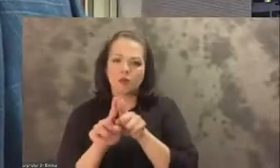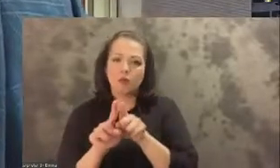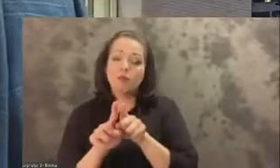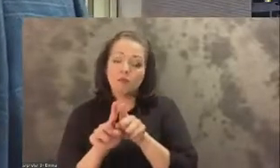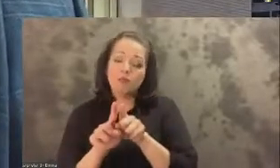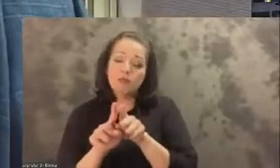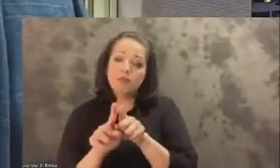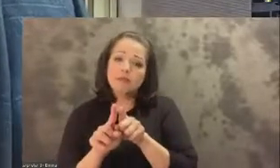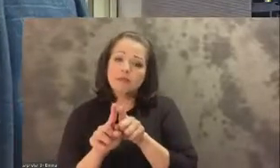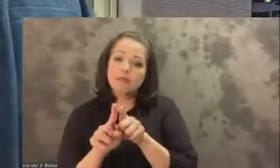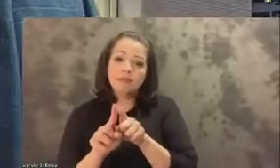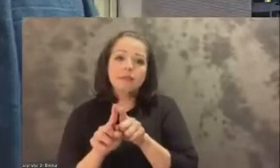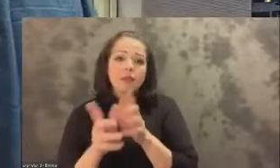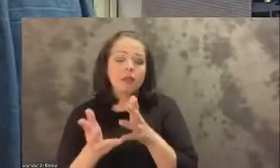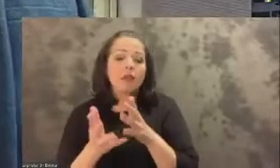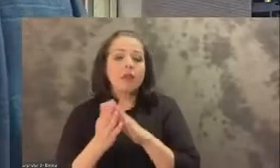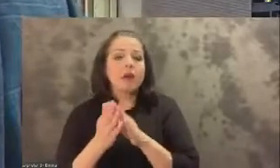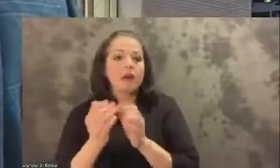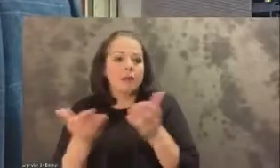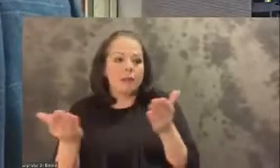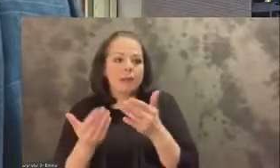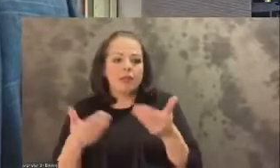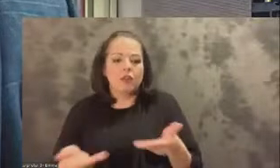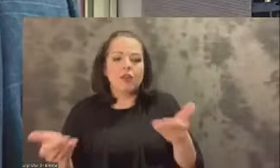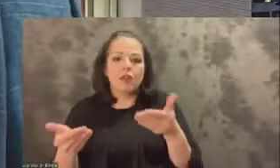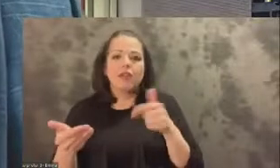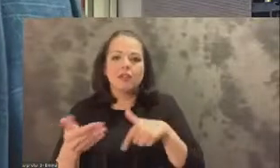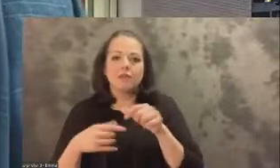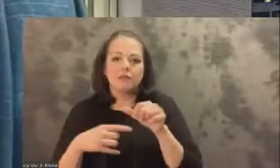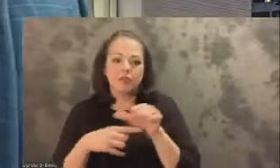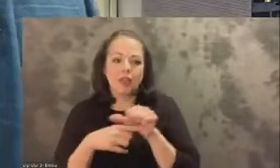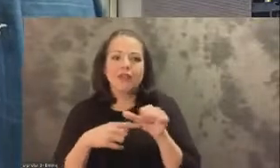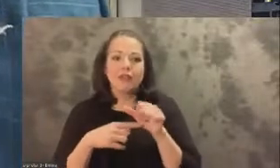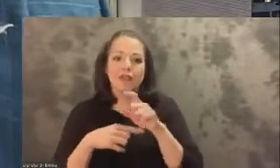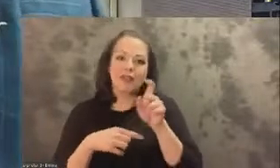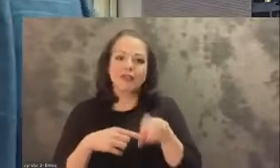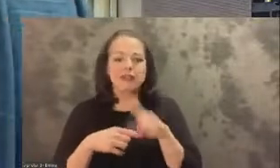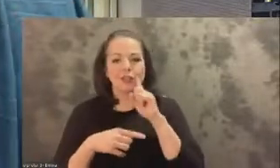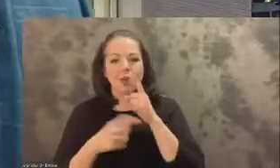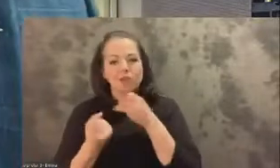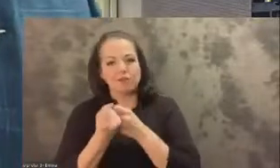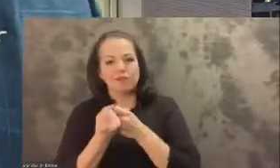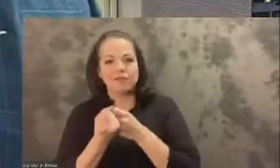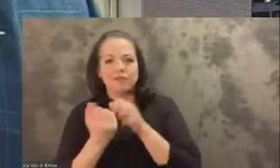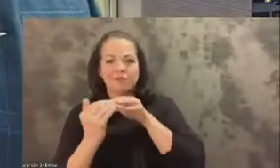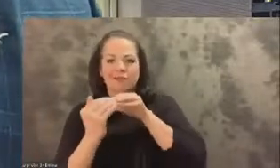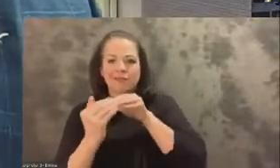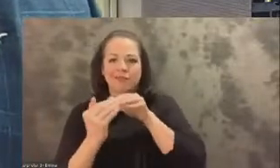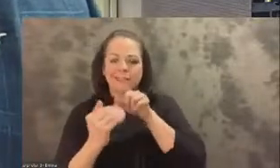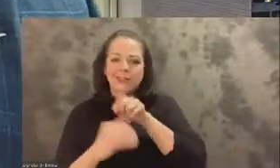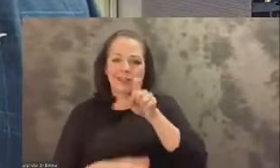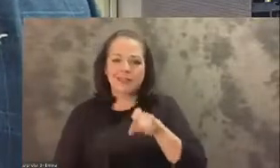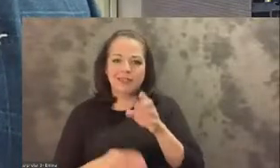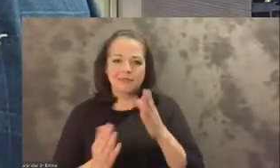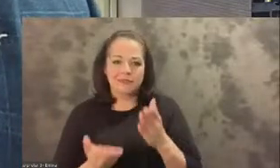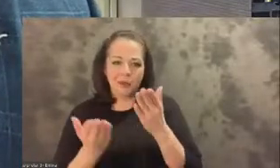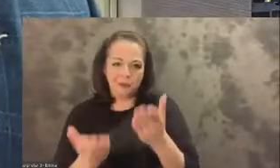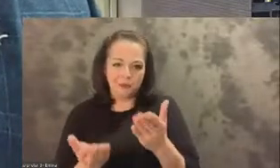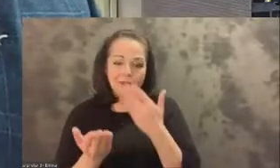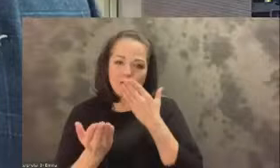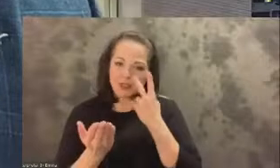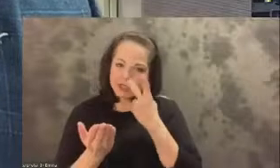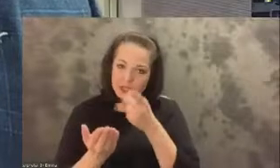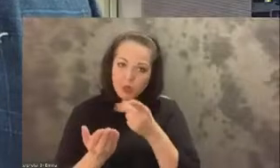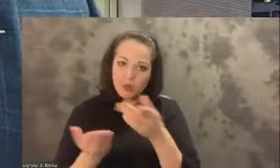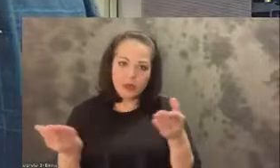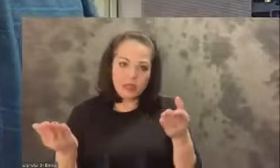a psychiatrist by training here in Texas, so a fellow Texan. So it's good to see you in that respect as